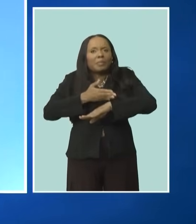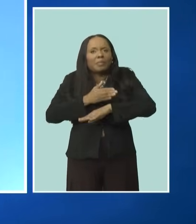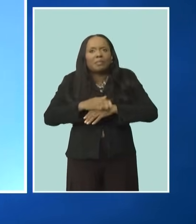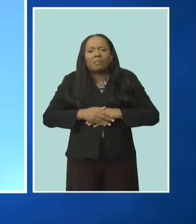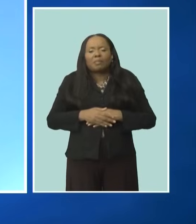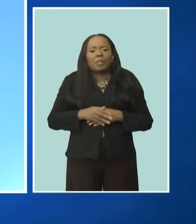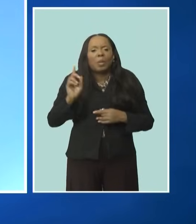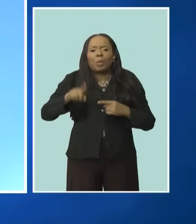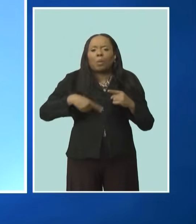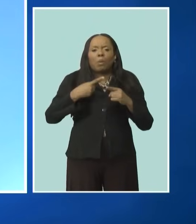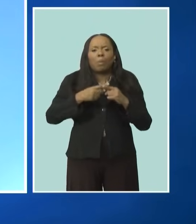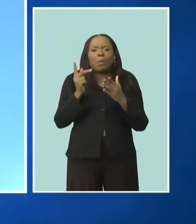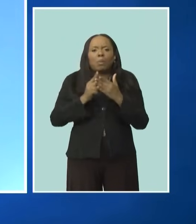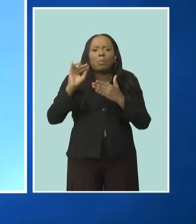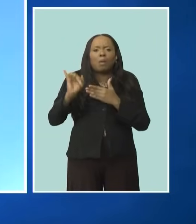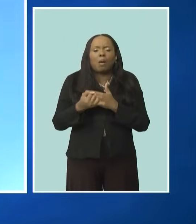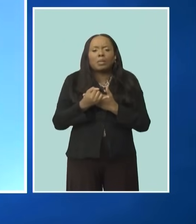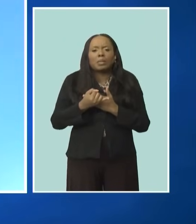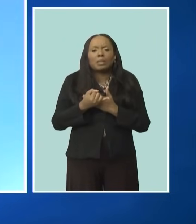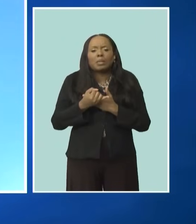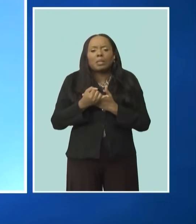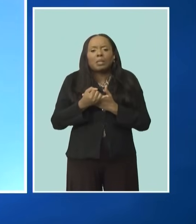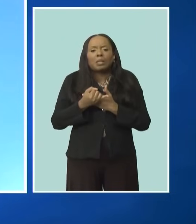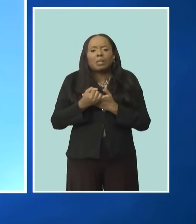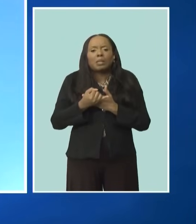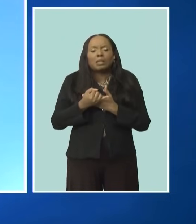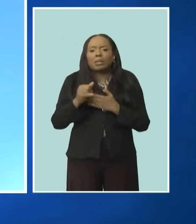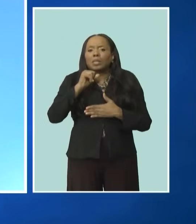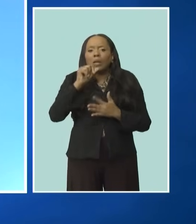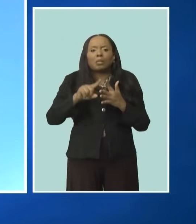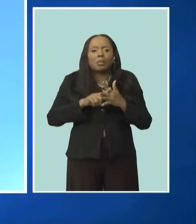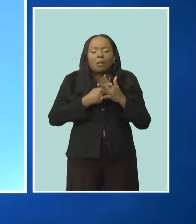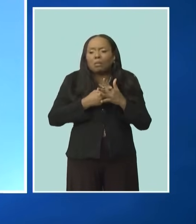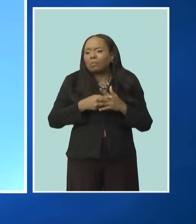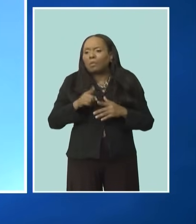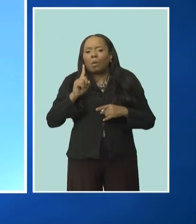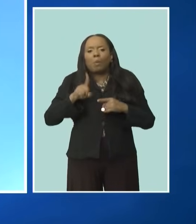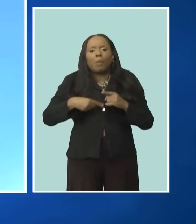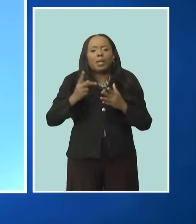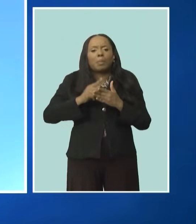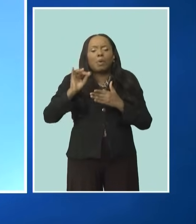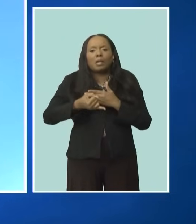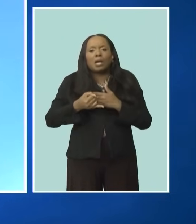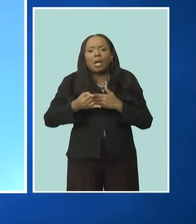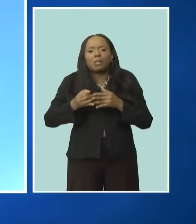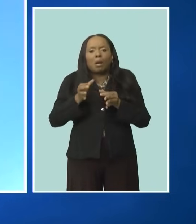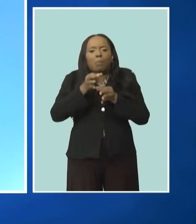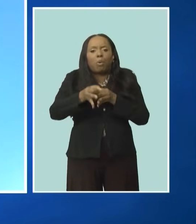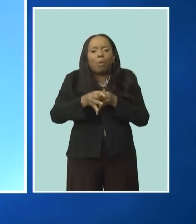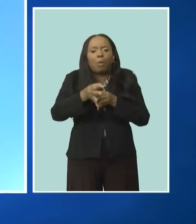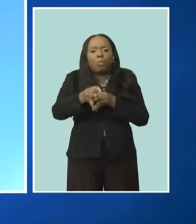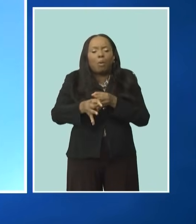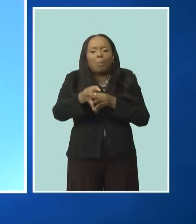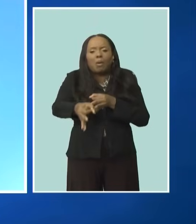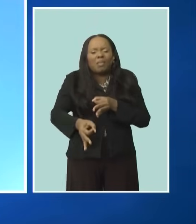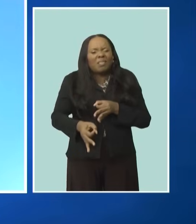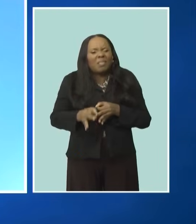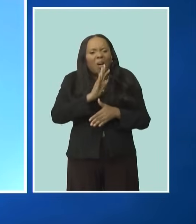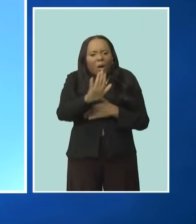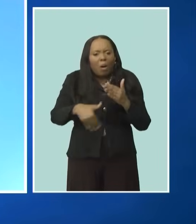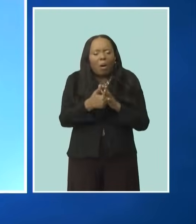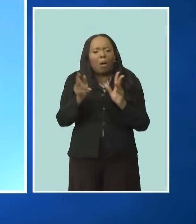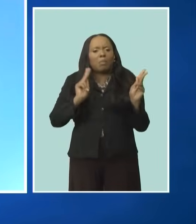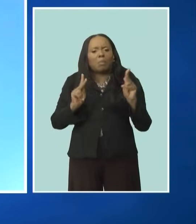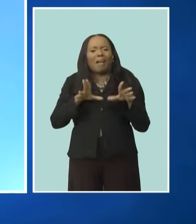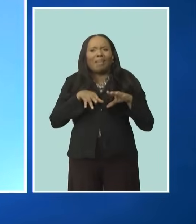a project isn't actually delivered, these people suffer. It goes beyond